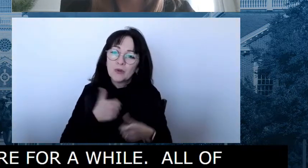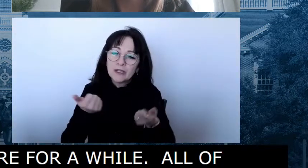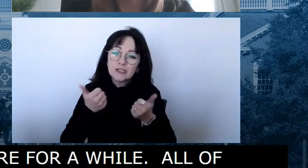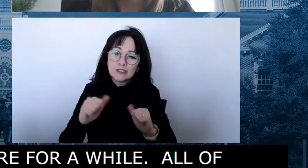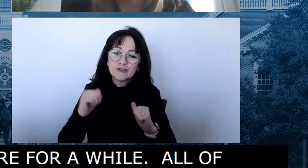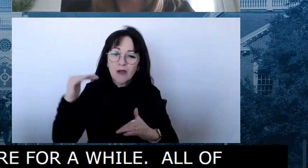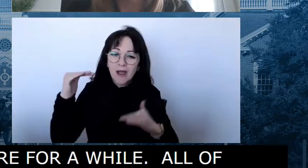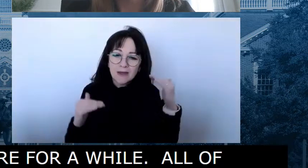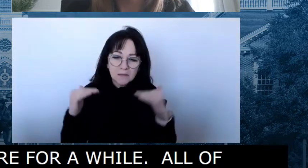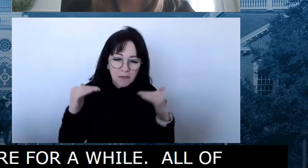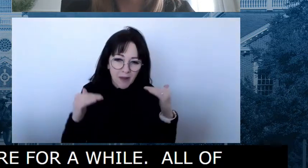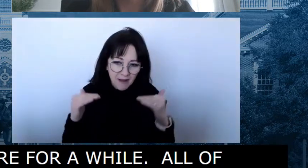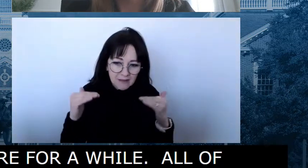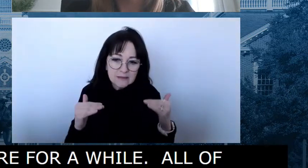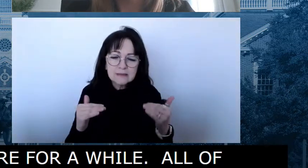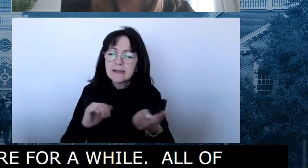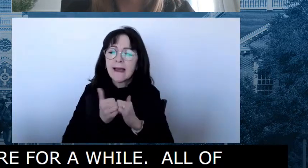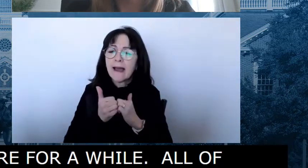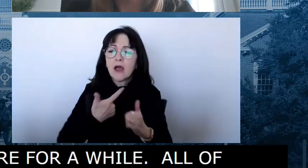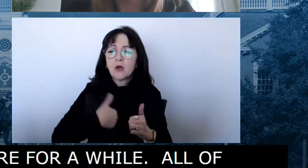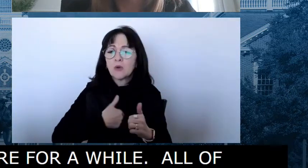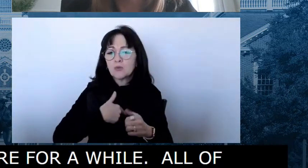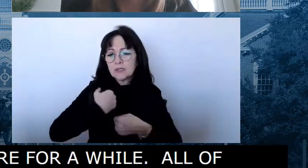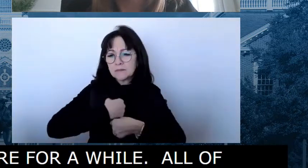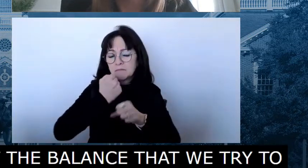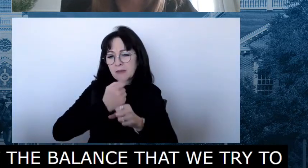when we make a decision like that.